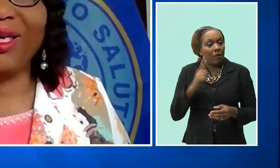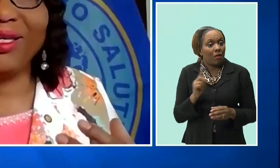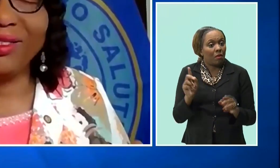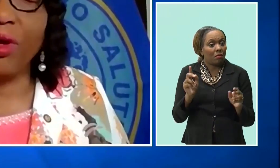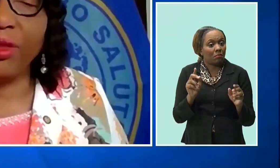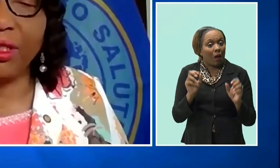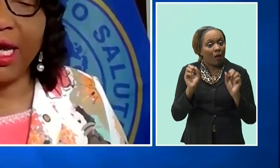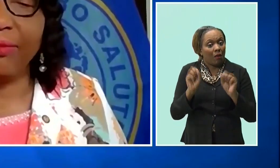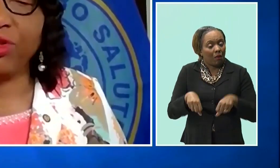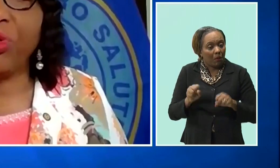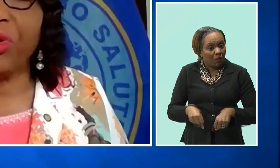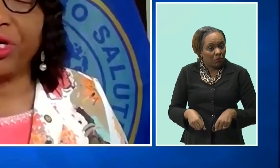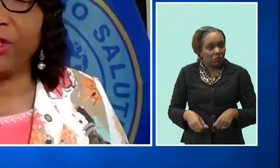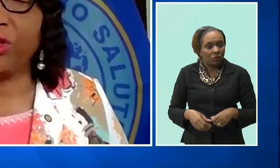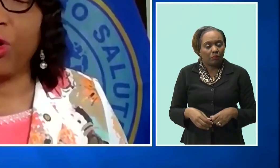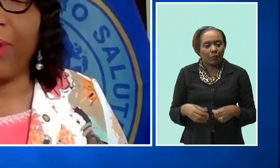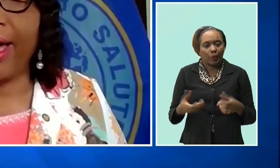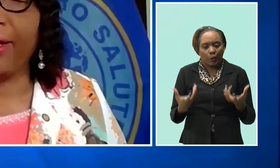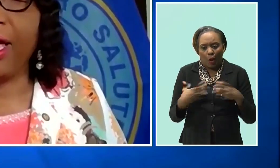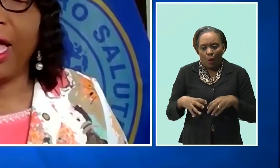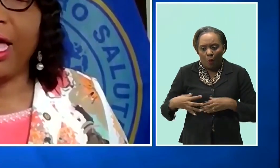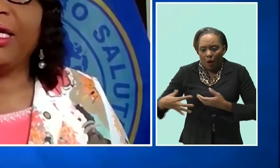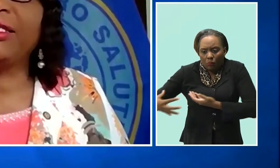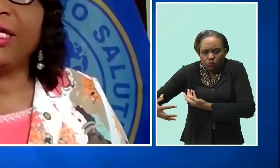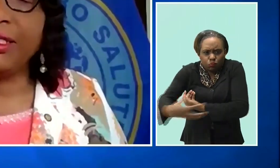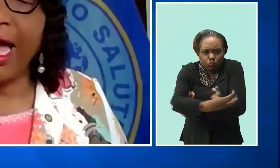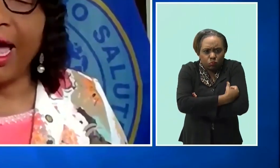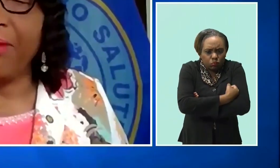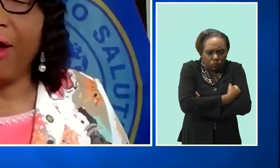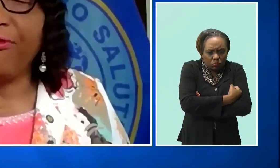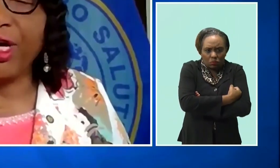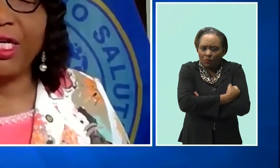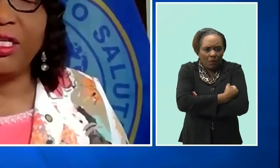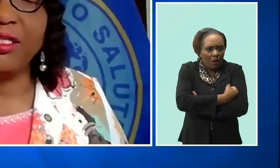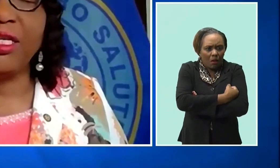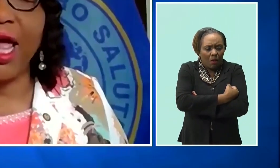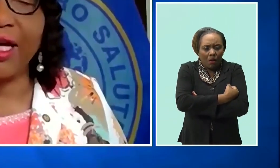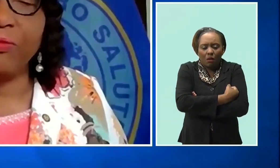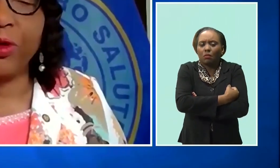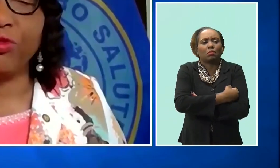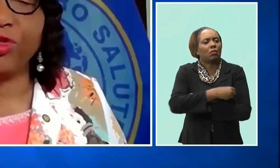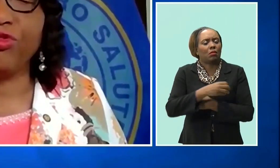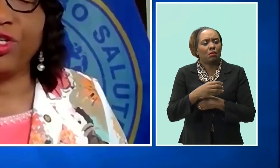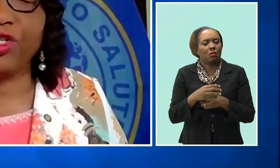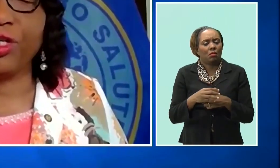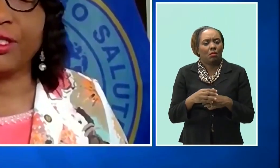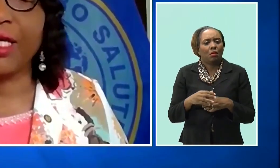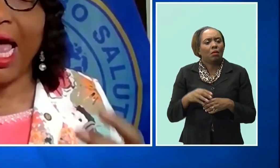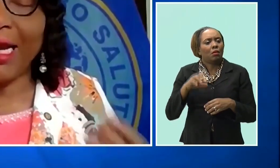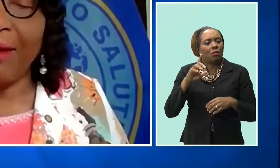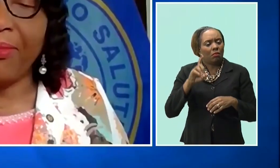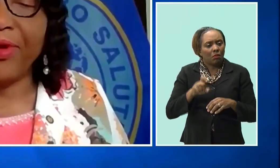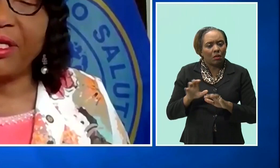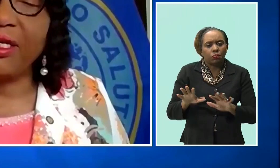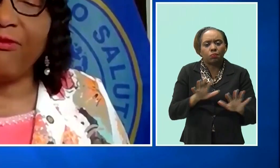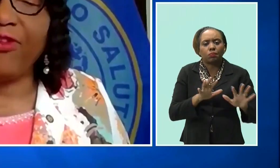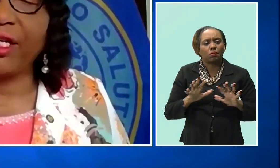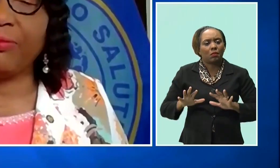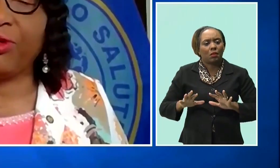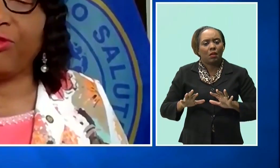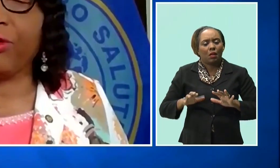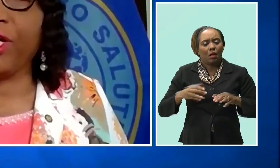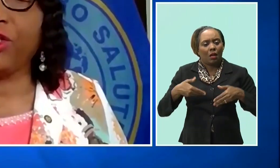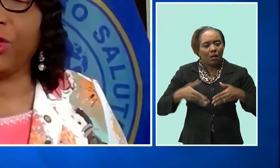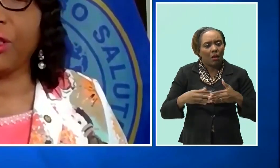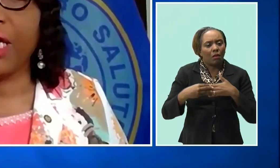Now is not the time to hoard and stockpile. It is a time for easing export restrictions and embracing